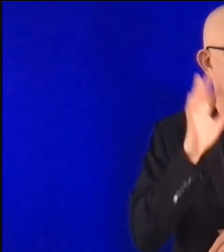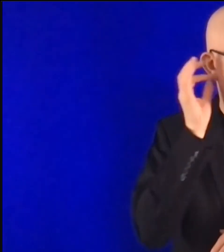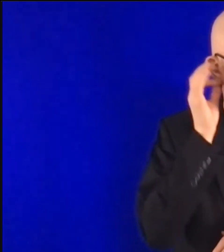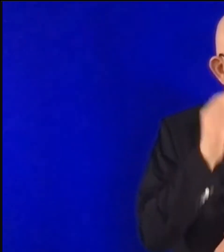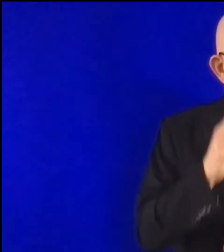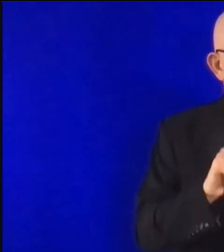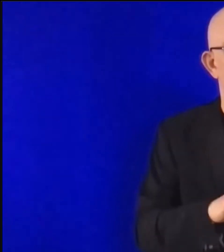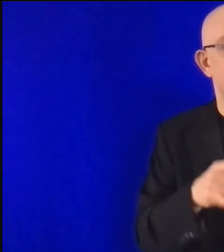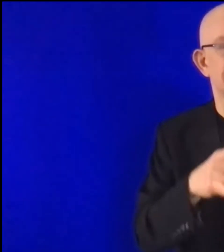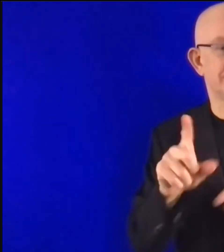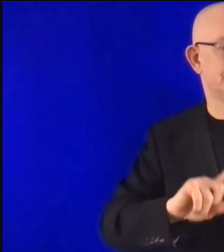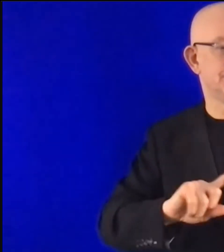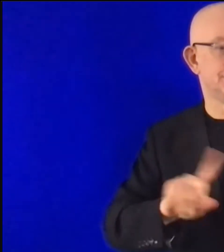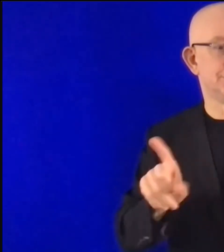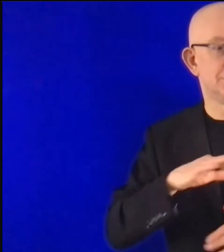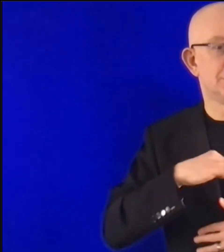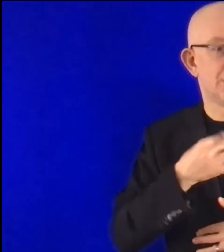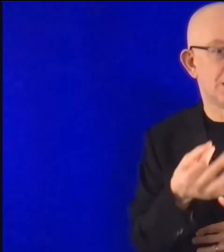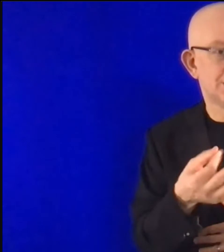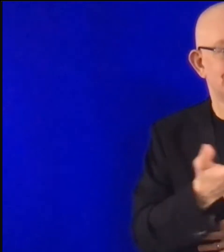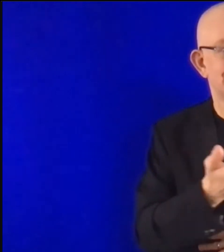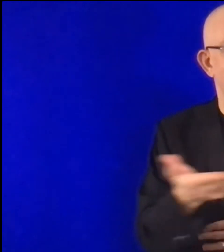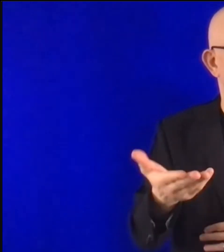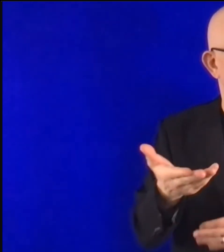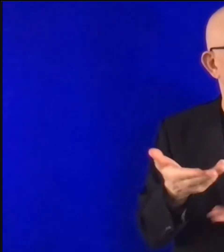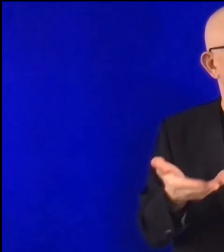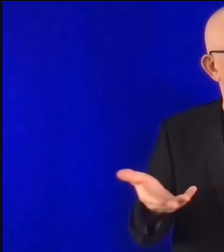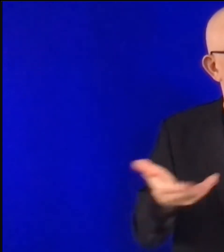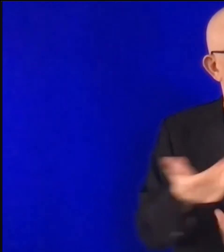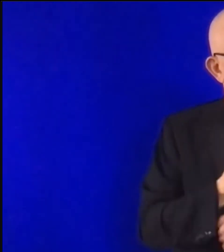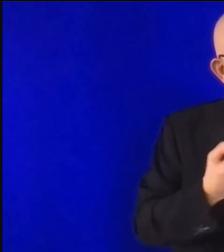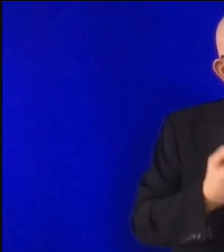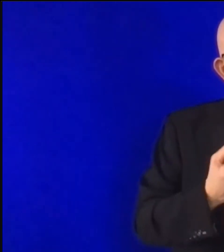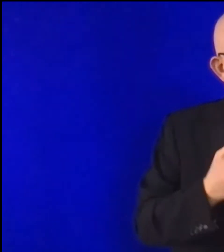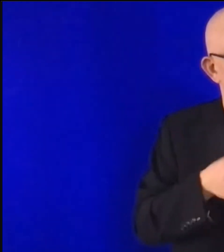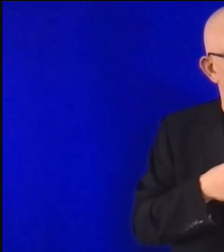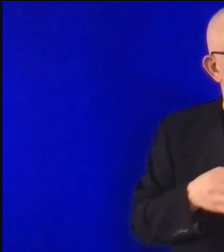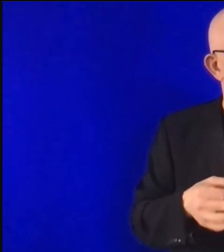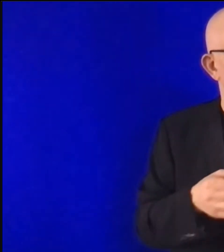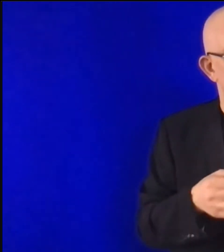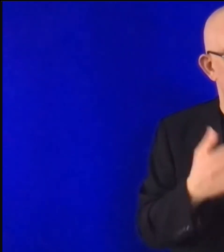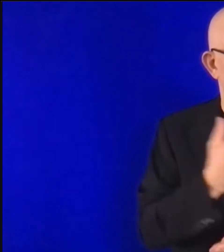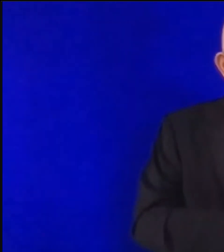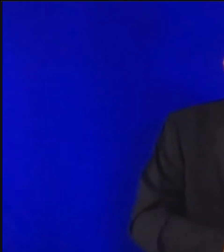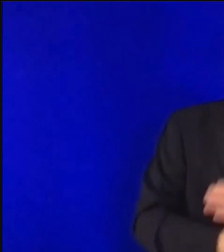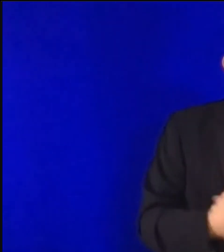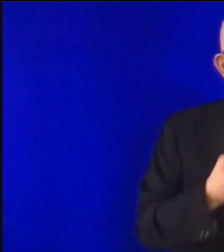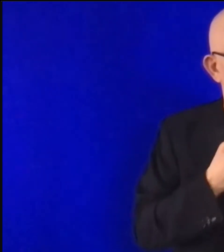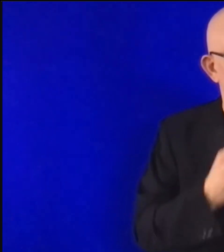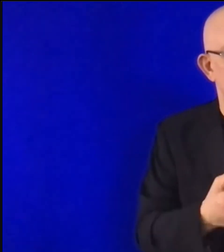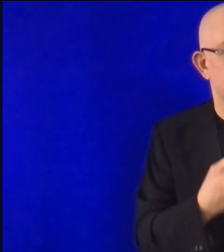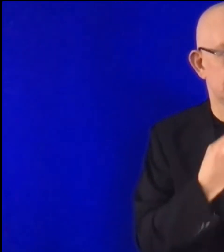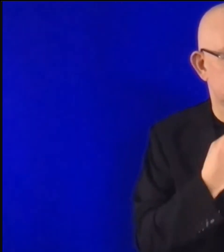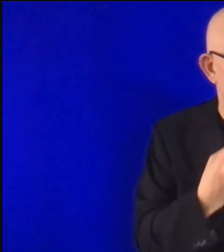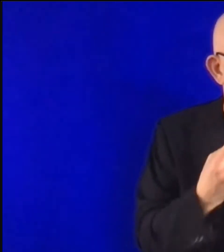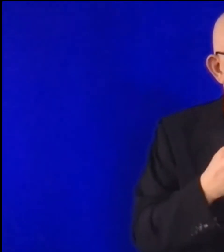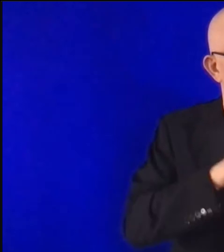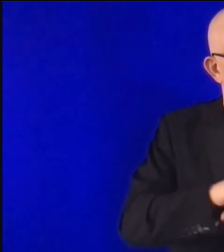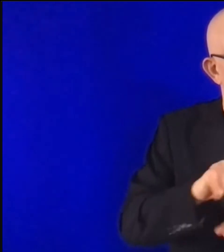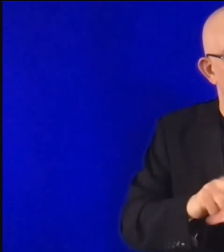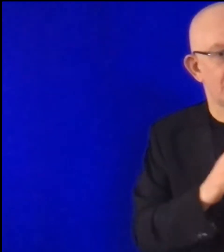should be disaggregated data of women and third gender persons with disabilities made available by the